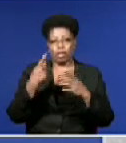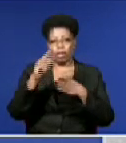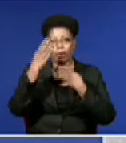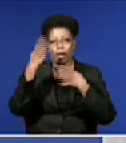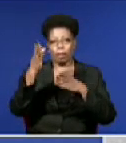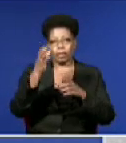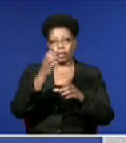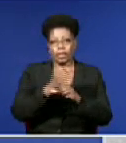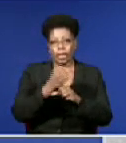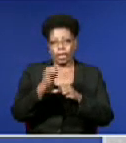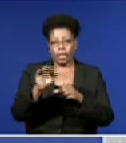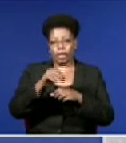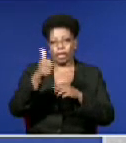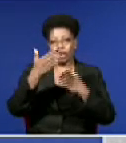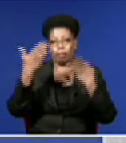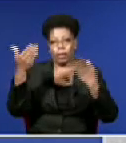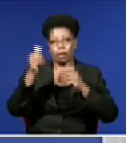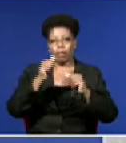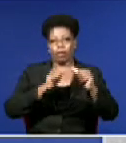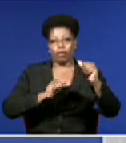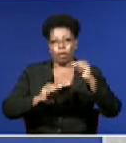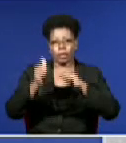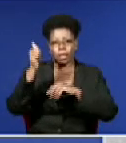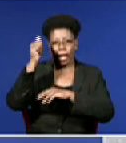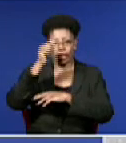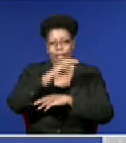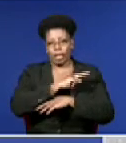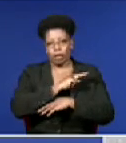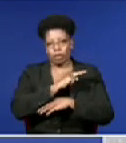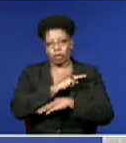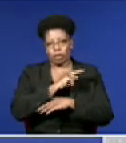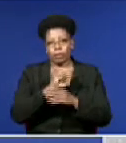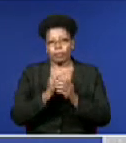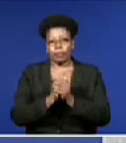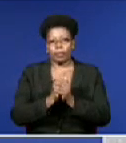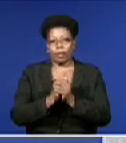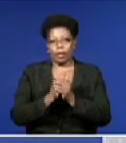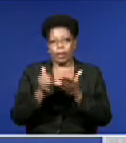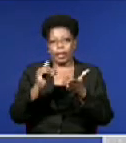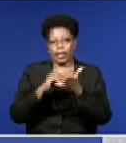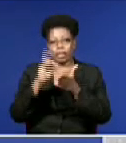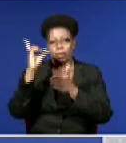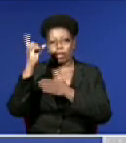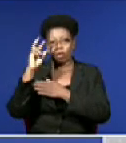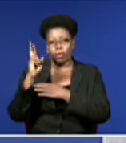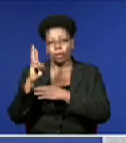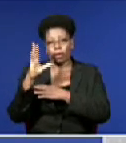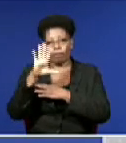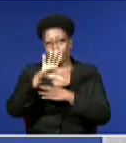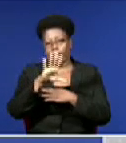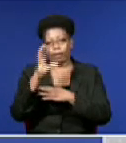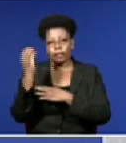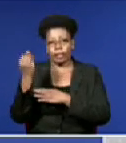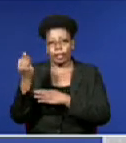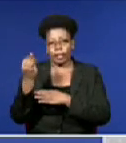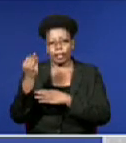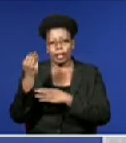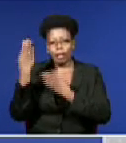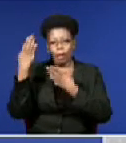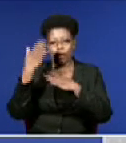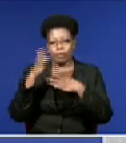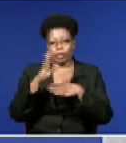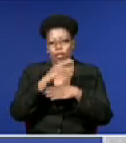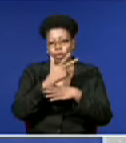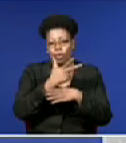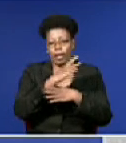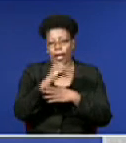big performance on the mound from Alex Enias as they shut out the Dominican Republic 5-0. The Bahamas finishing up with a record of